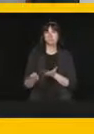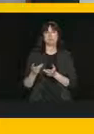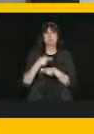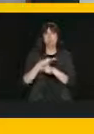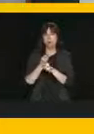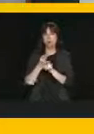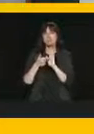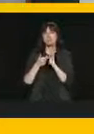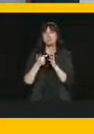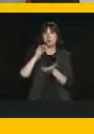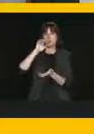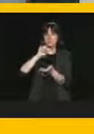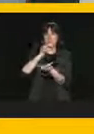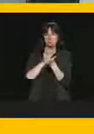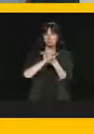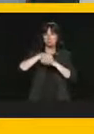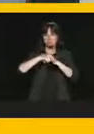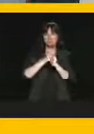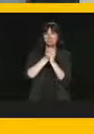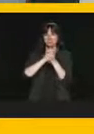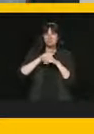such as hand sanitizer